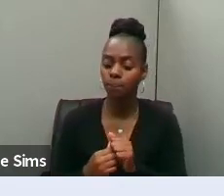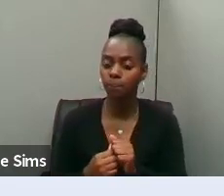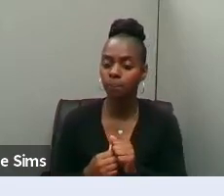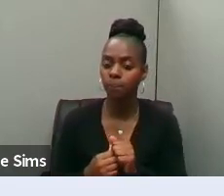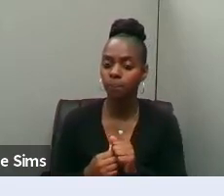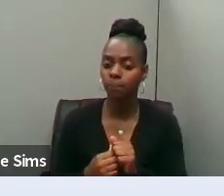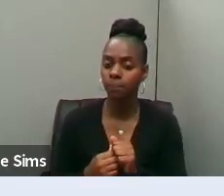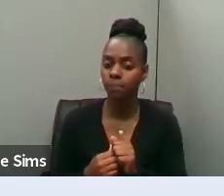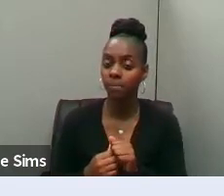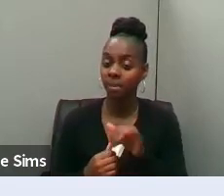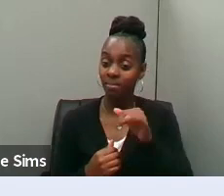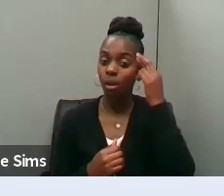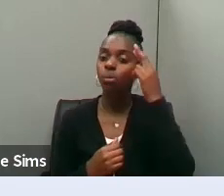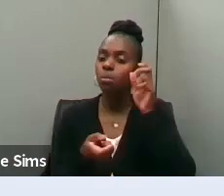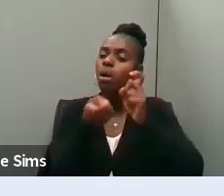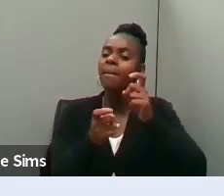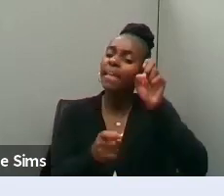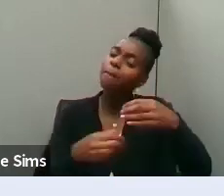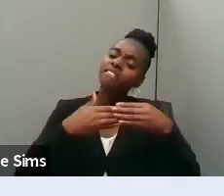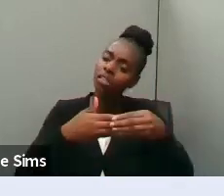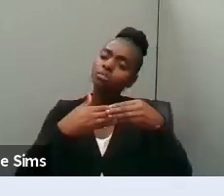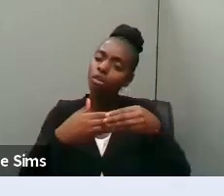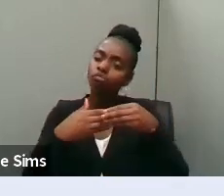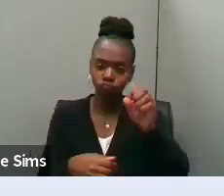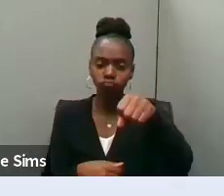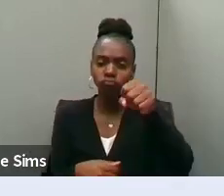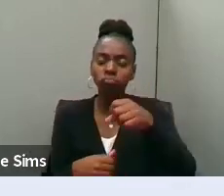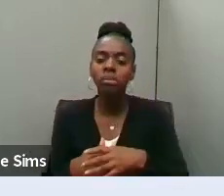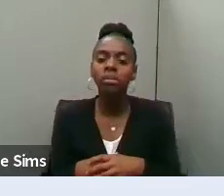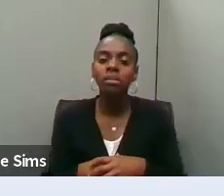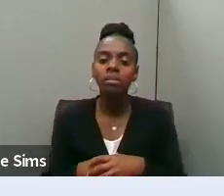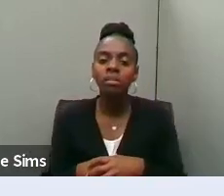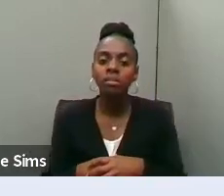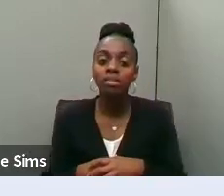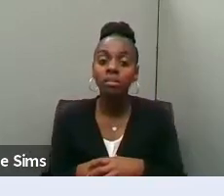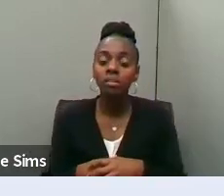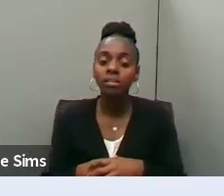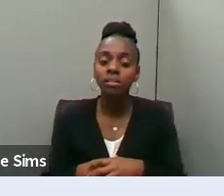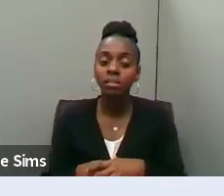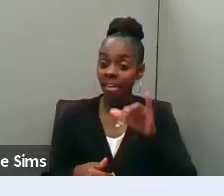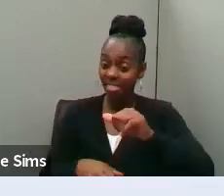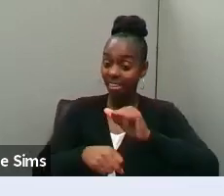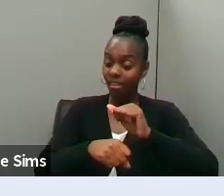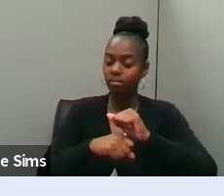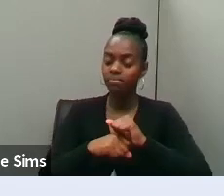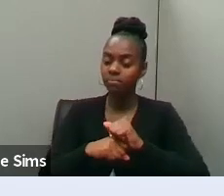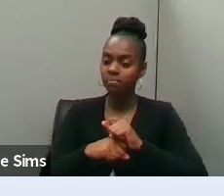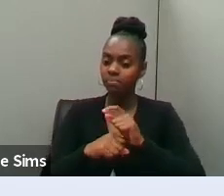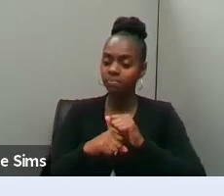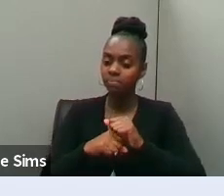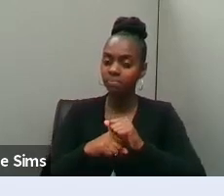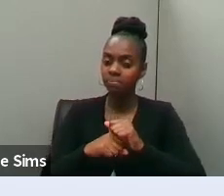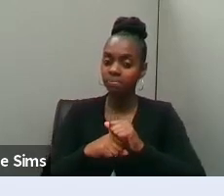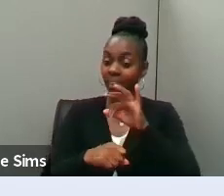an accommodation can be very flexible. So if it does, the employee, excuse me,